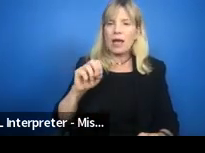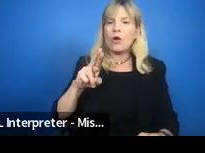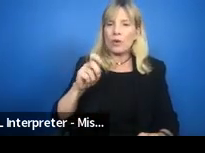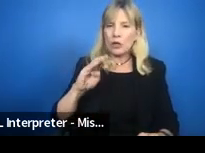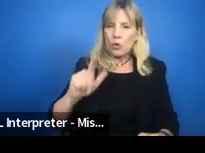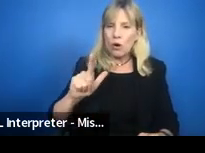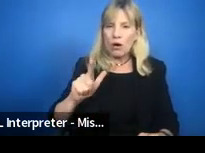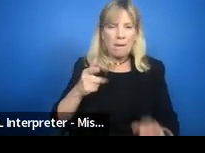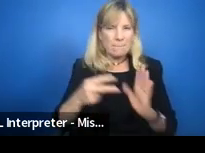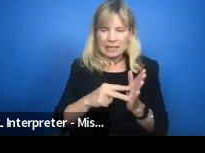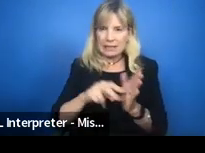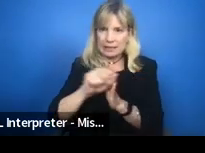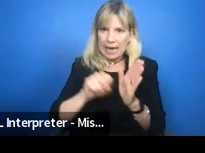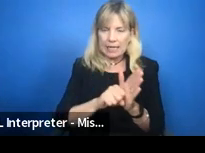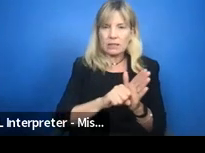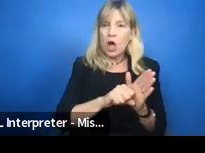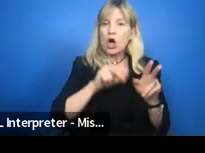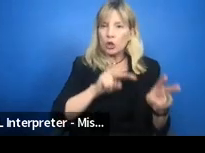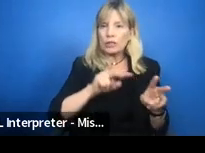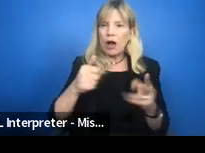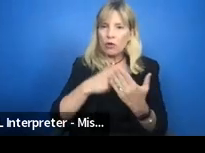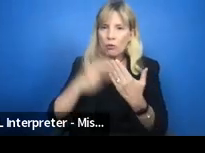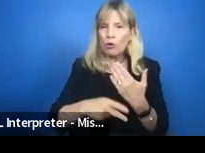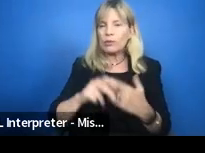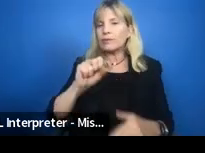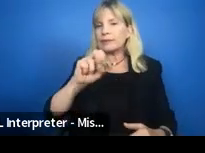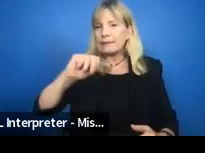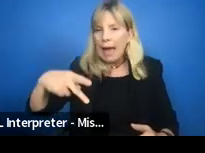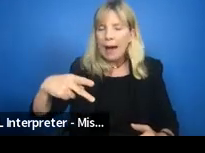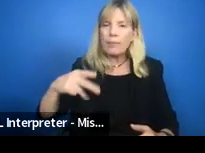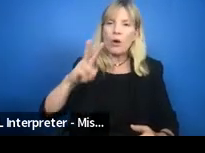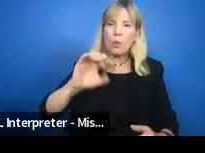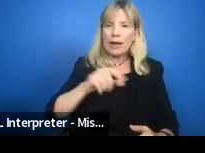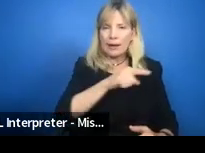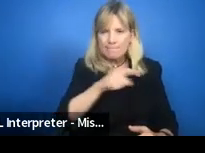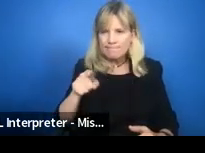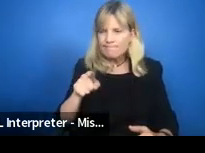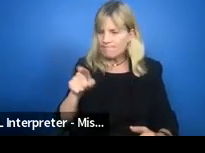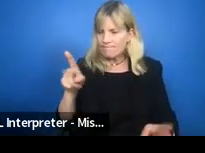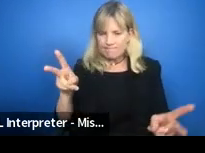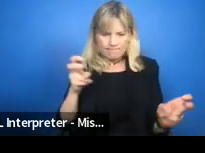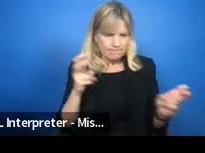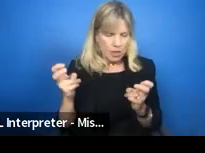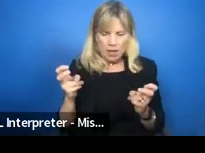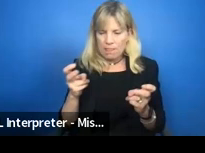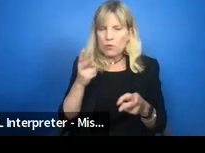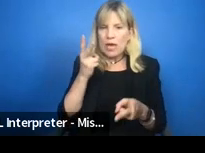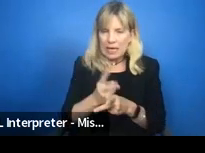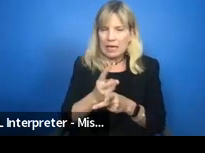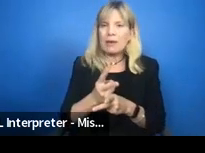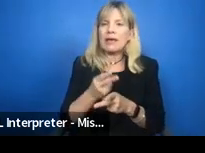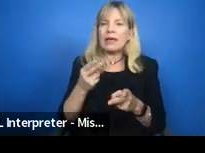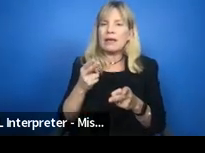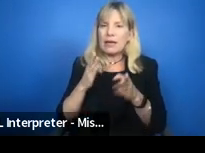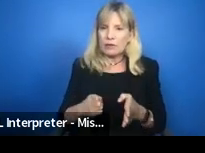at data from other programs like SNAP or WIC, and they use that information to keep individuals on the rolls without the